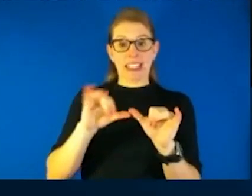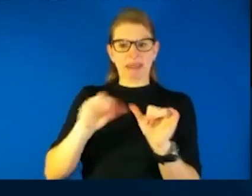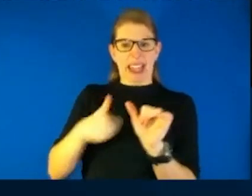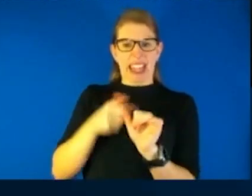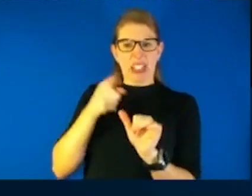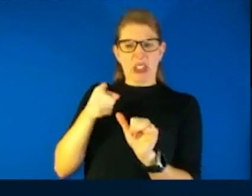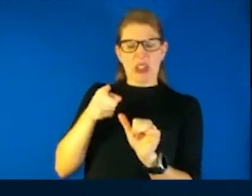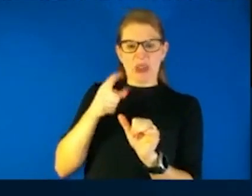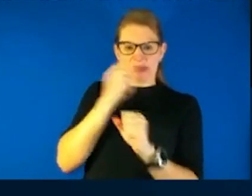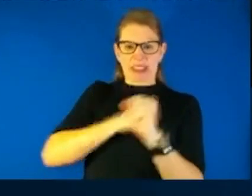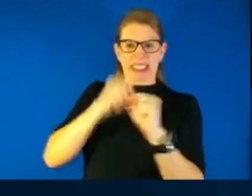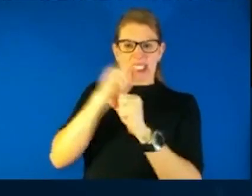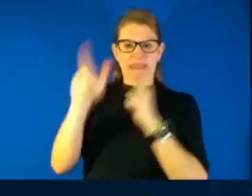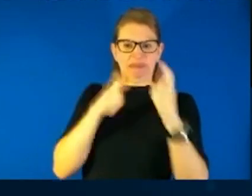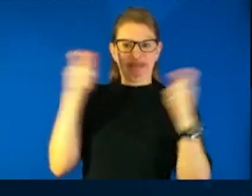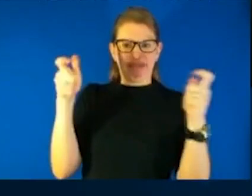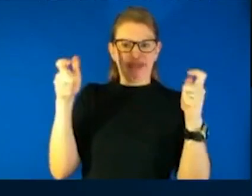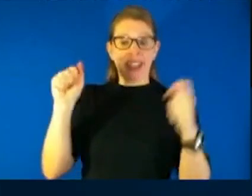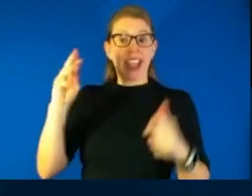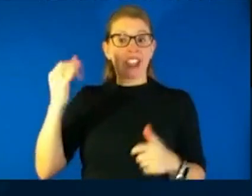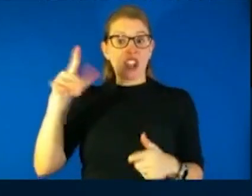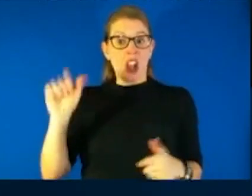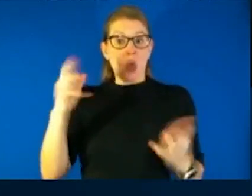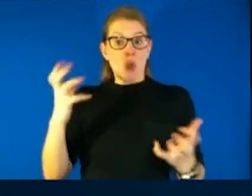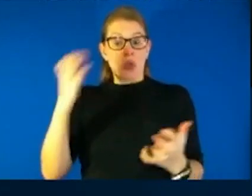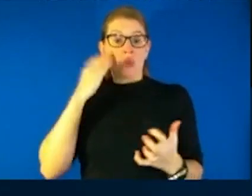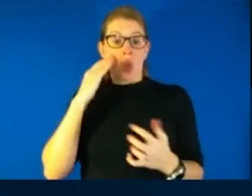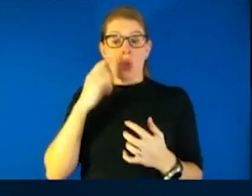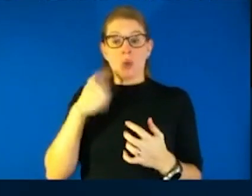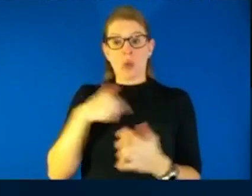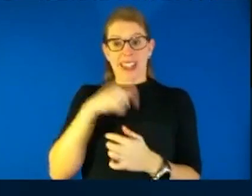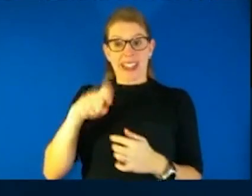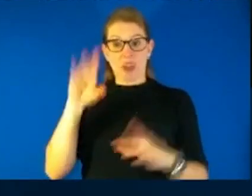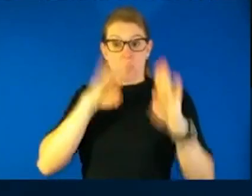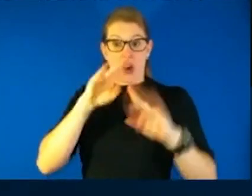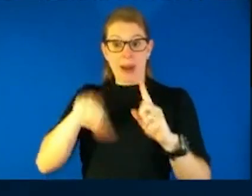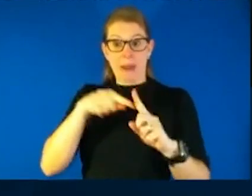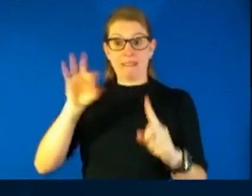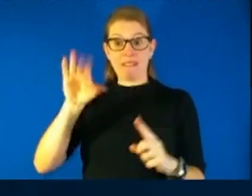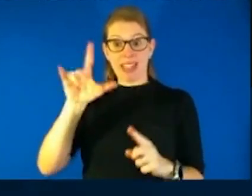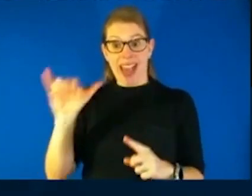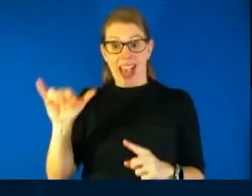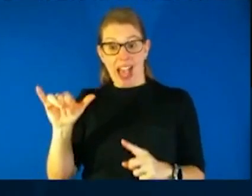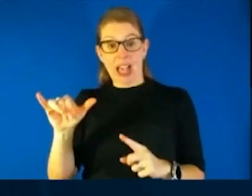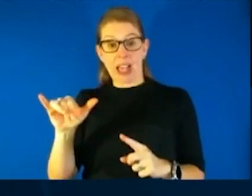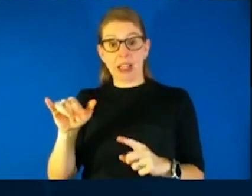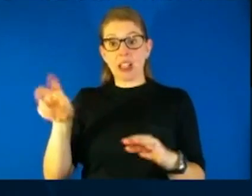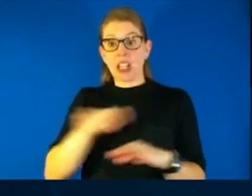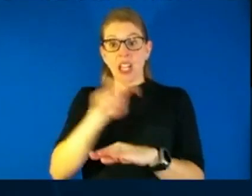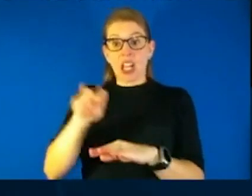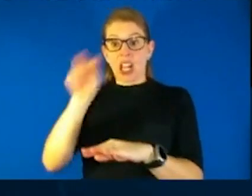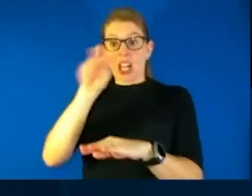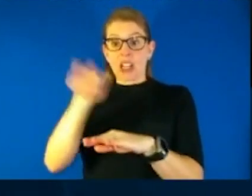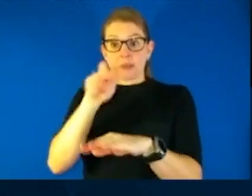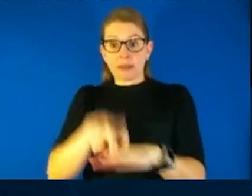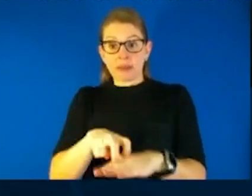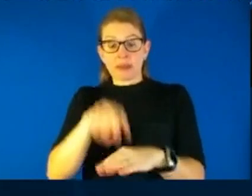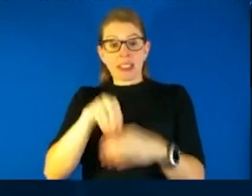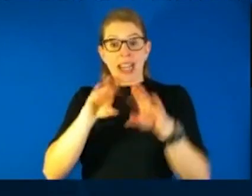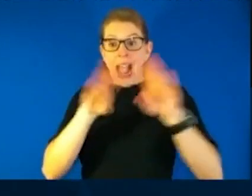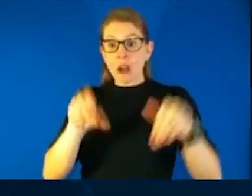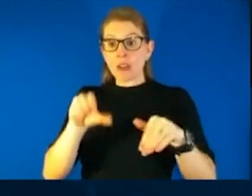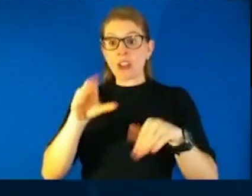But Angela wants to know, do we need to worry about flies transmitting, landing in our houses, all over our